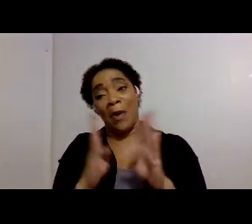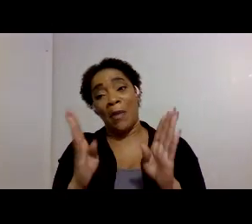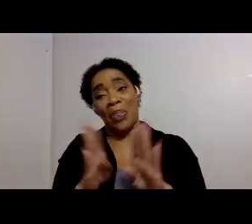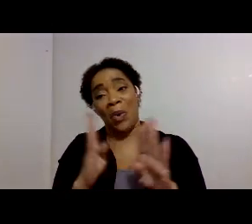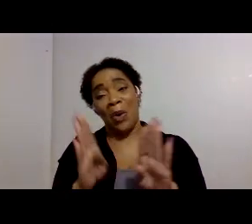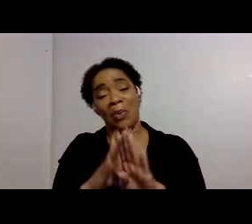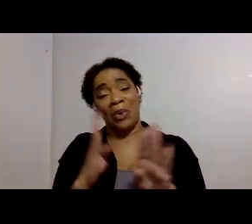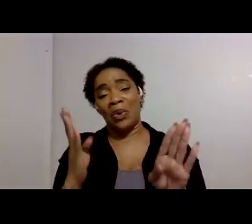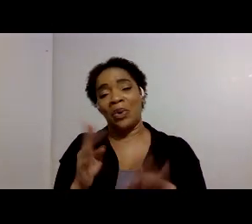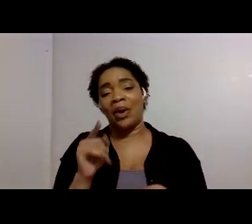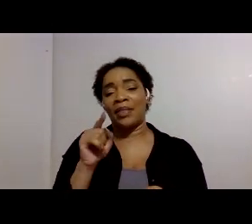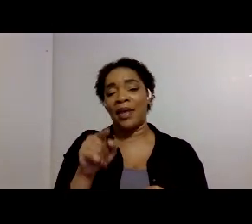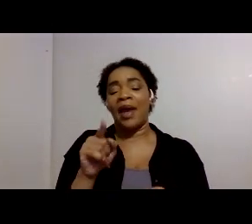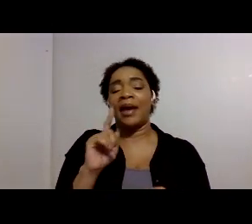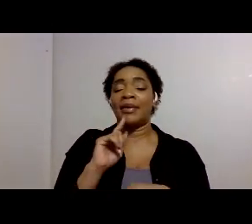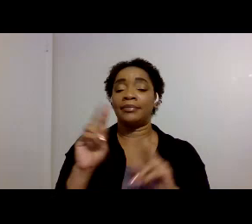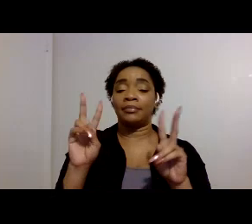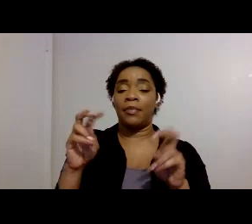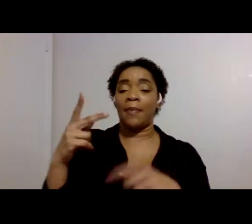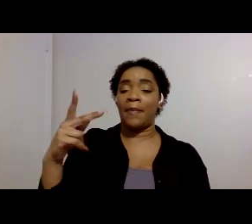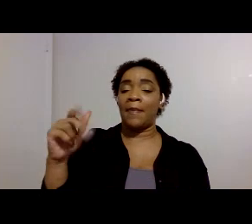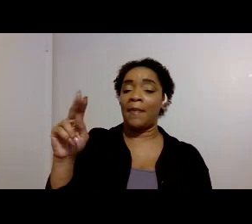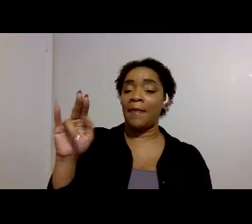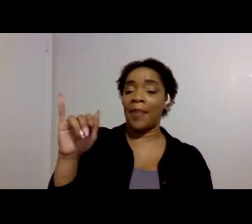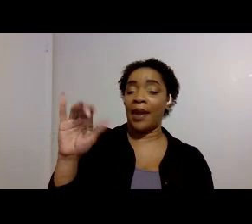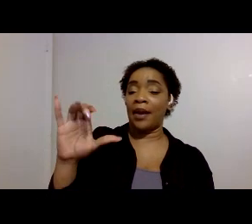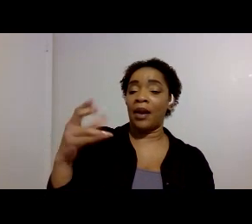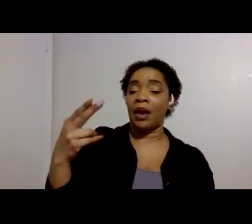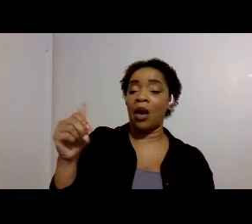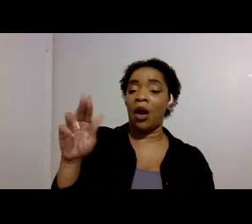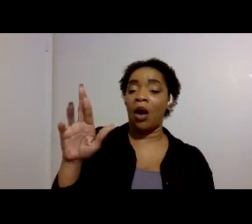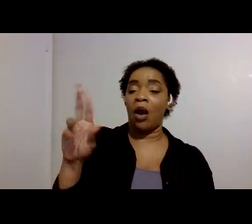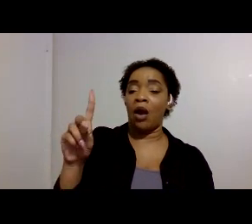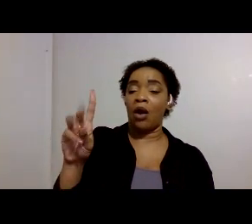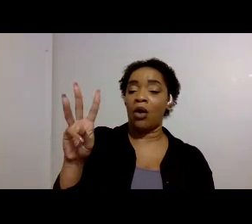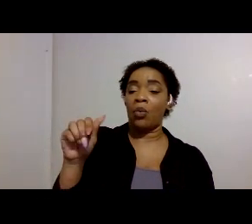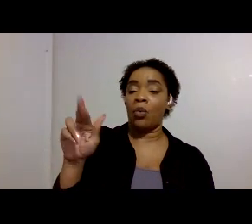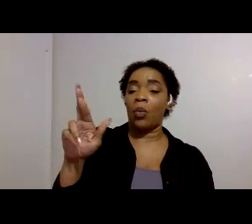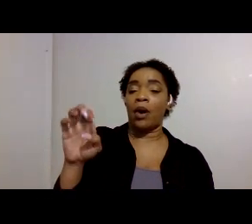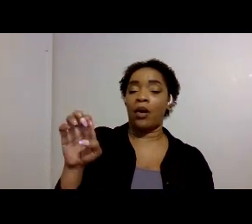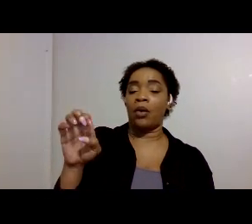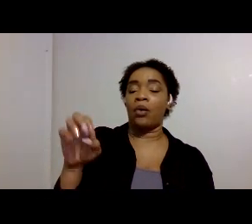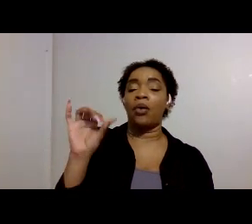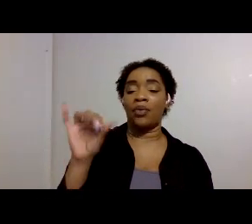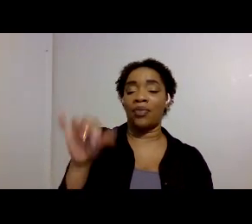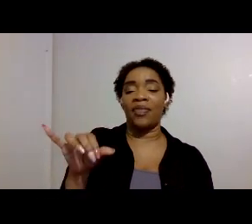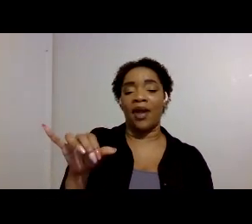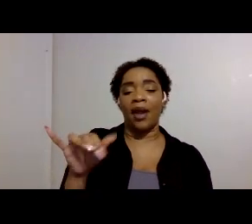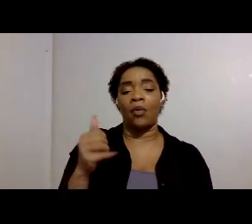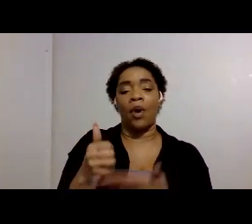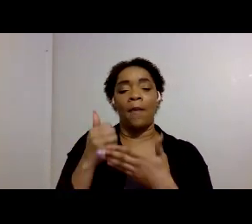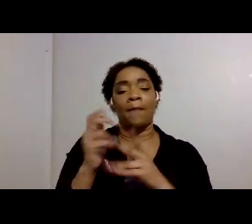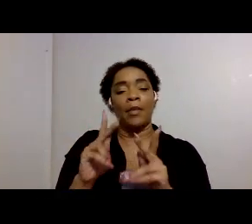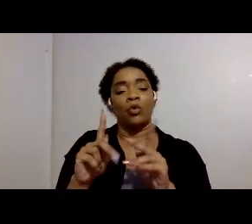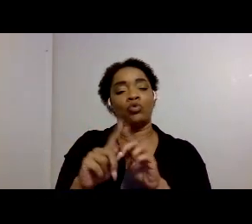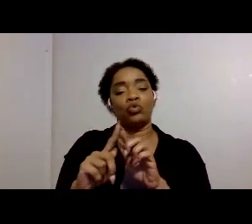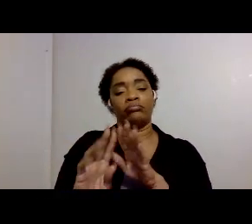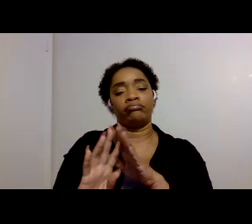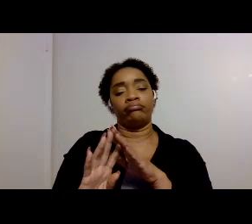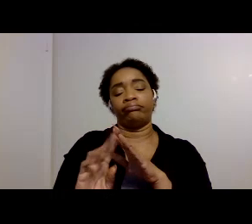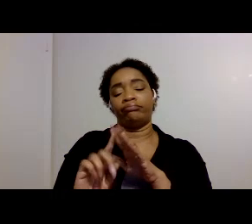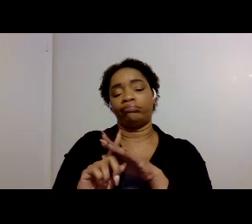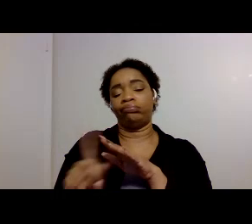panic hardware. Those are for occupancies, certain types where we get out. By code, we look at those fire